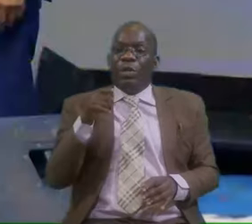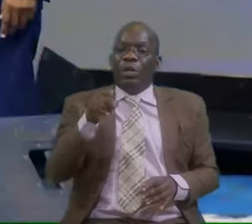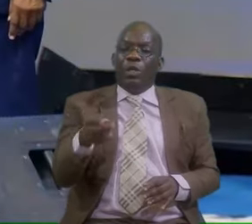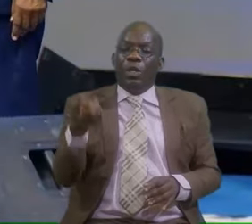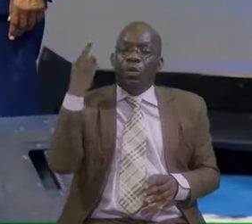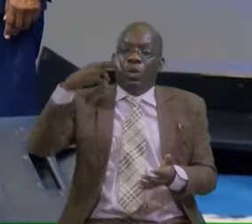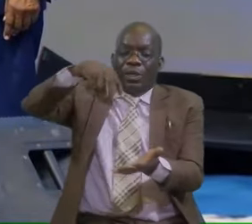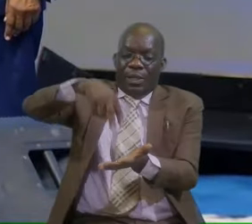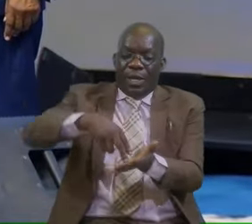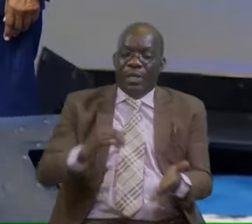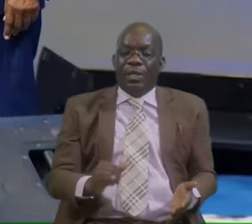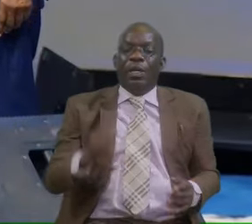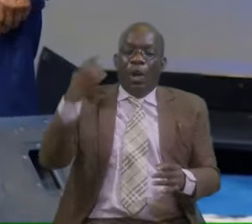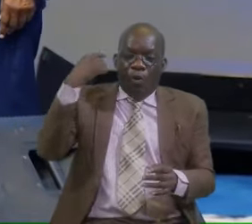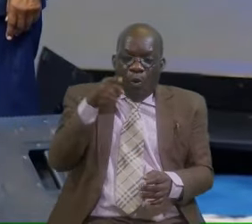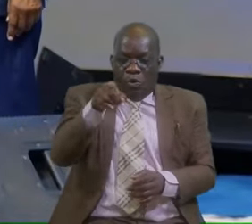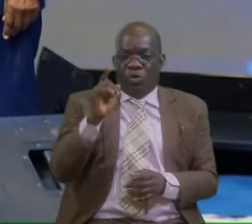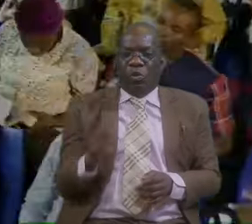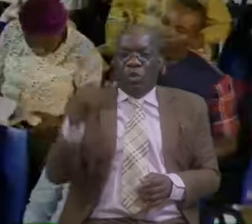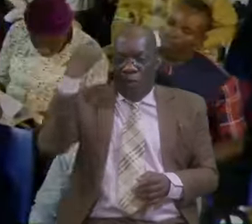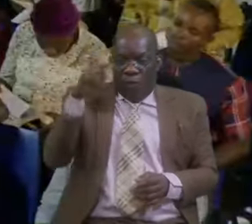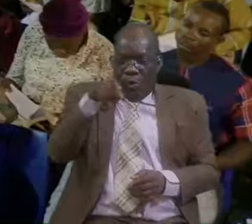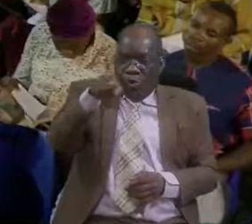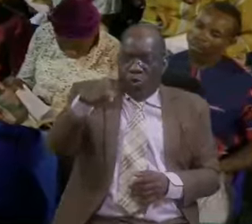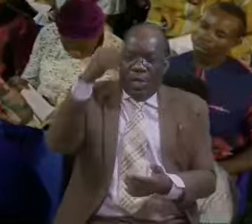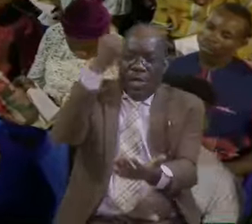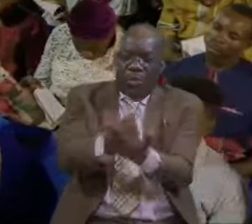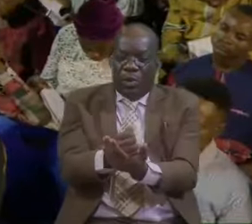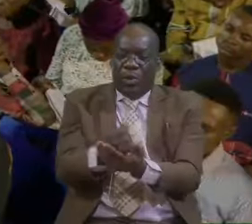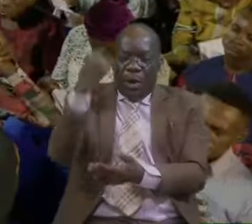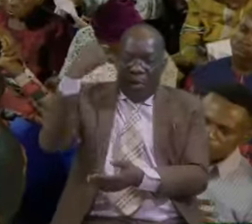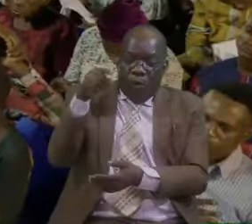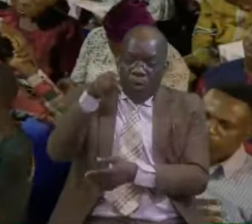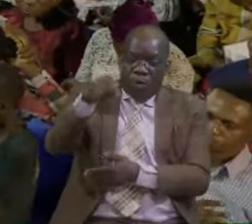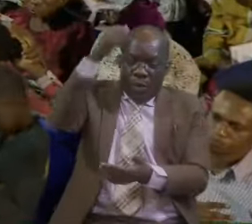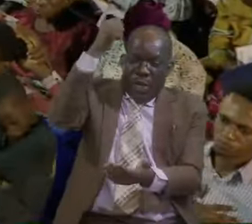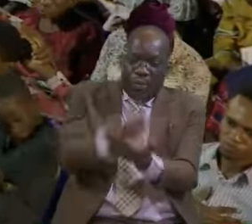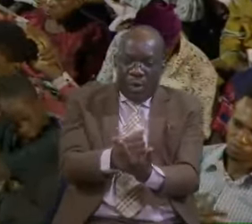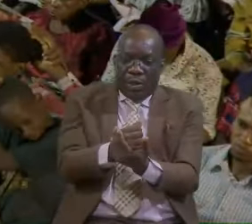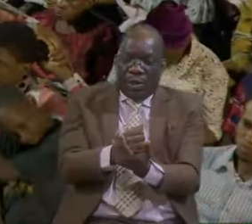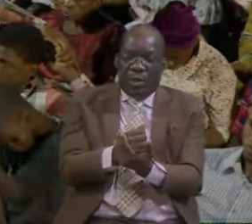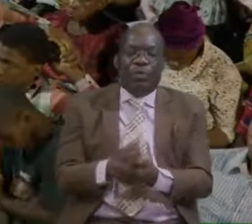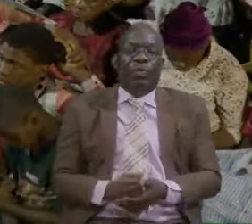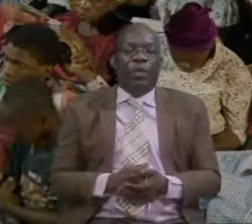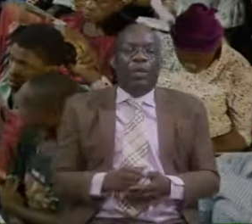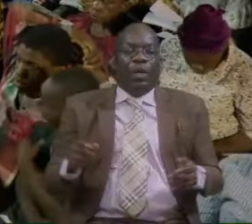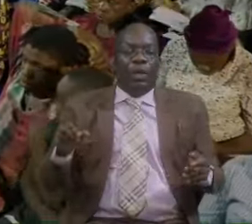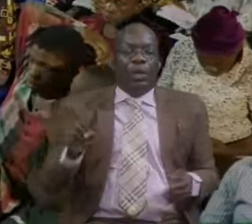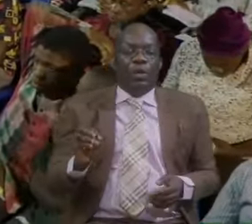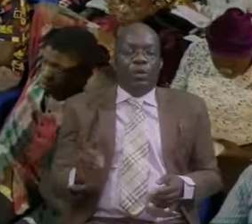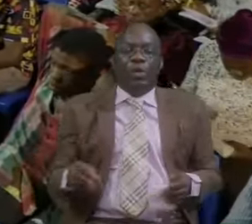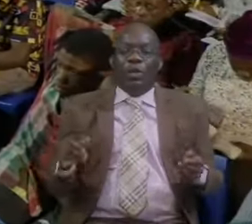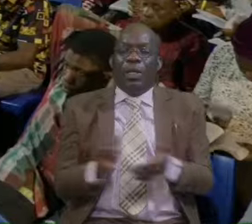in for you. For you. For you. So that as you come